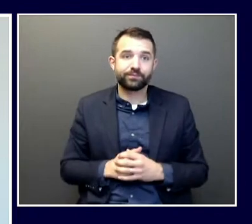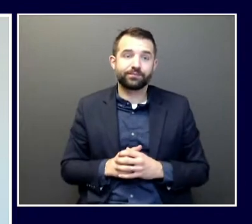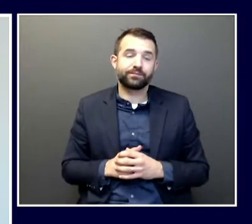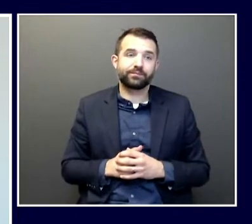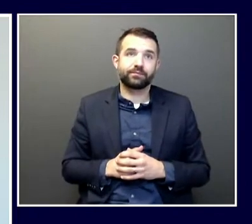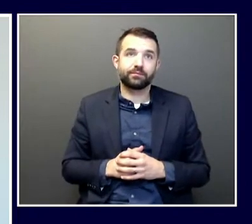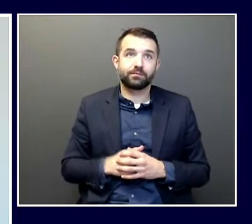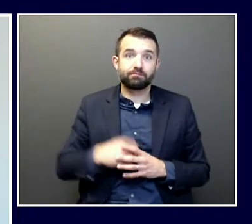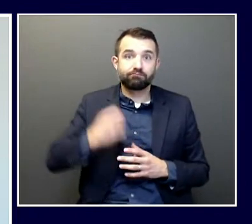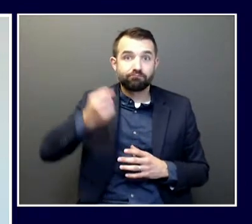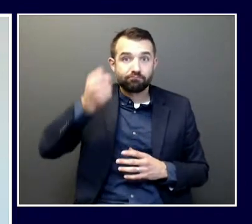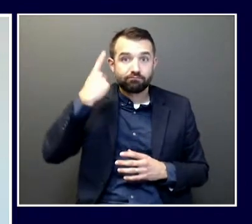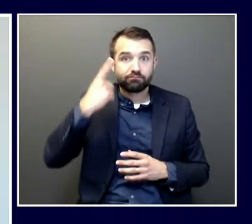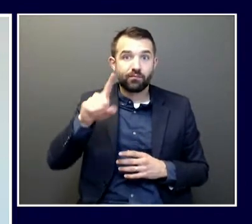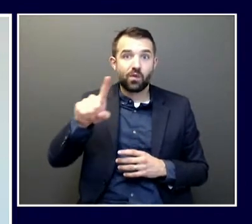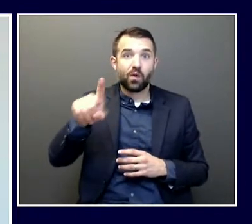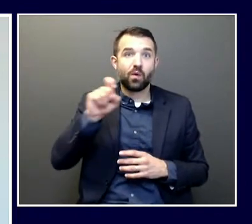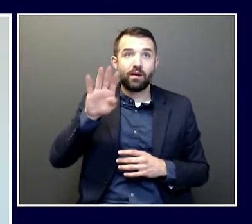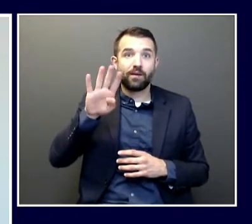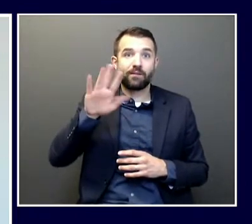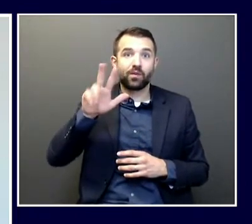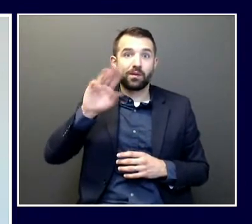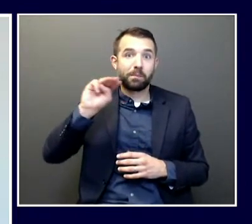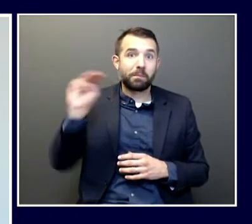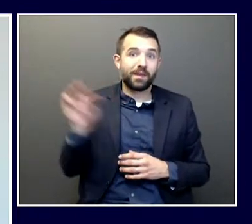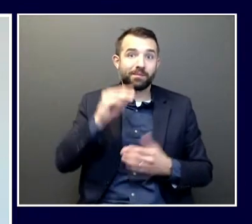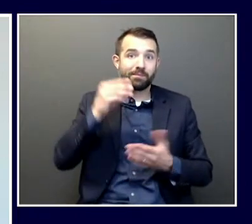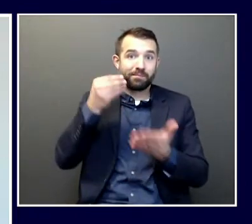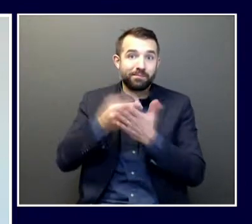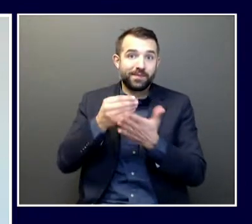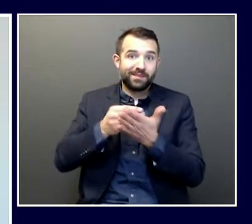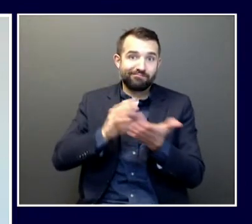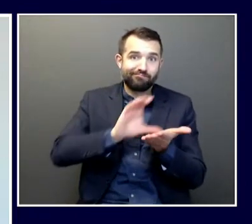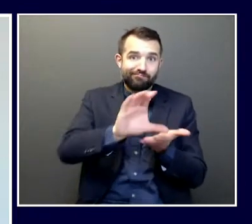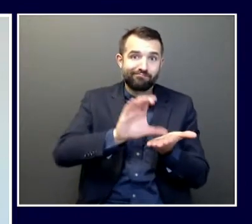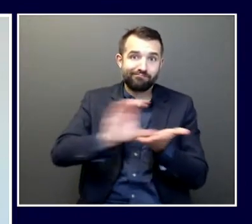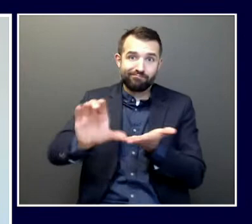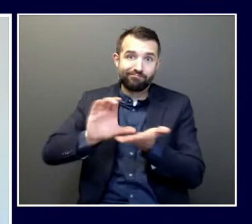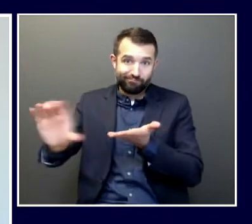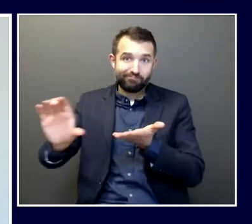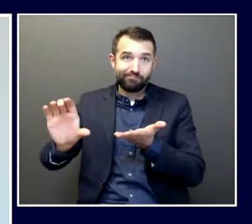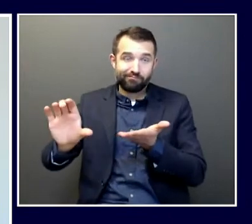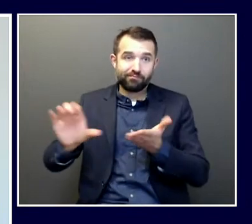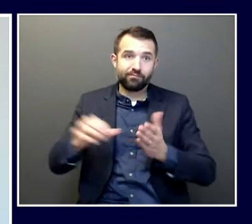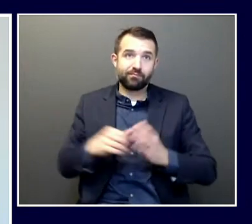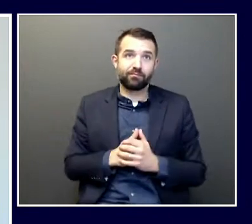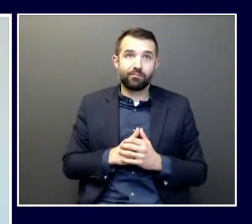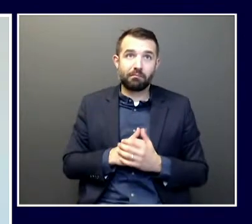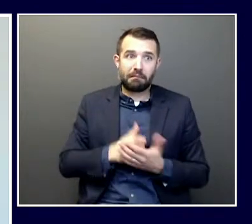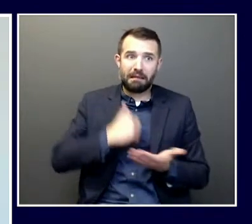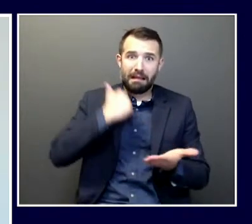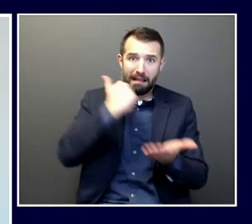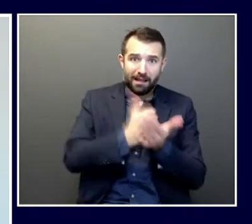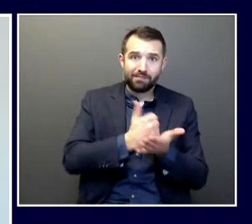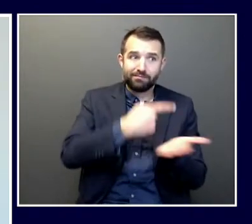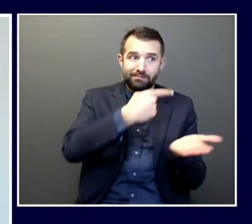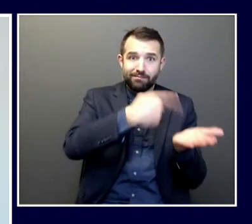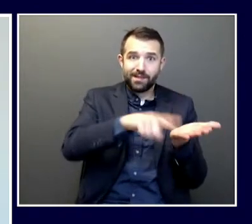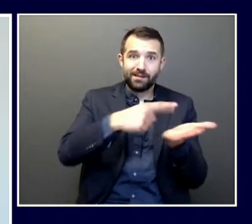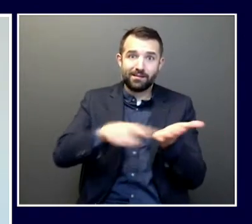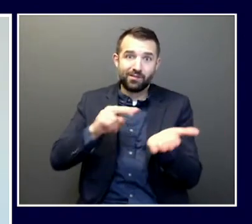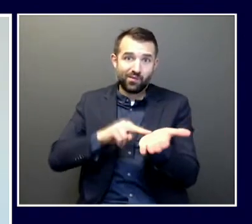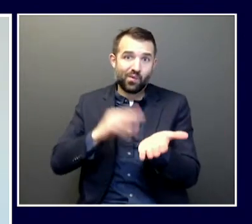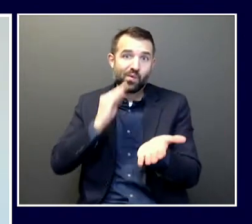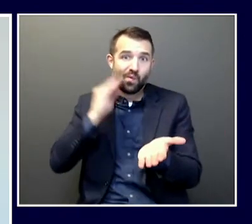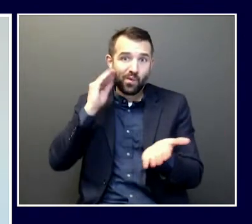$143 million in one-time supplemental payments for hospitals and nursing homes. That has, I think, made a difference, because we are seeing